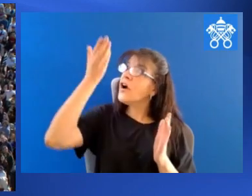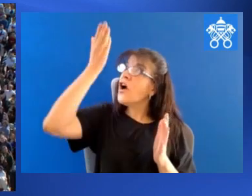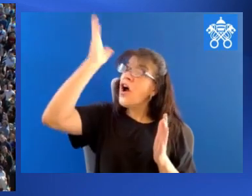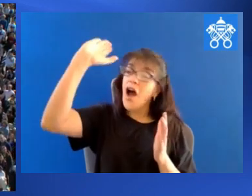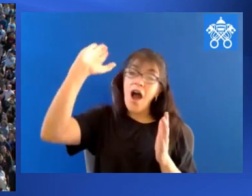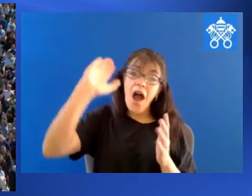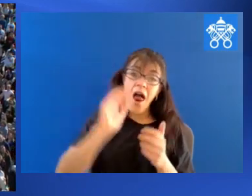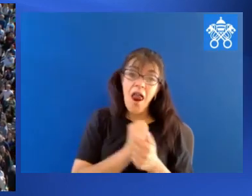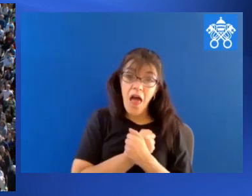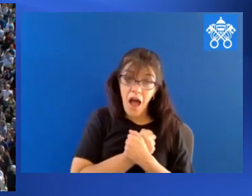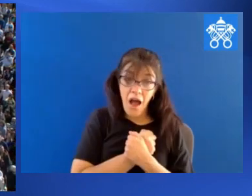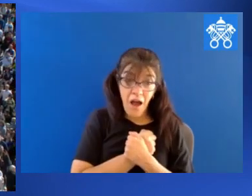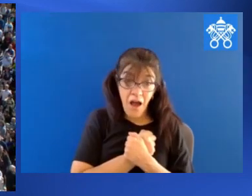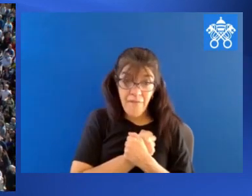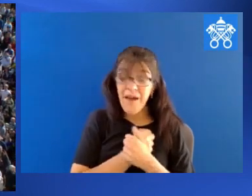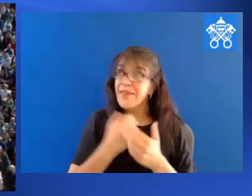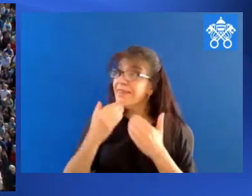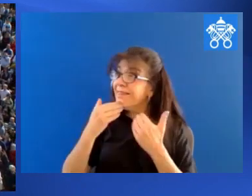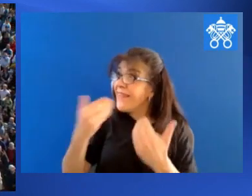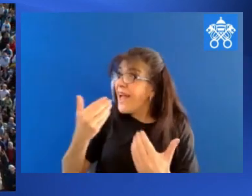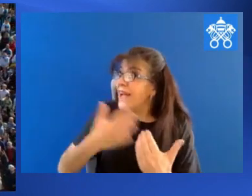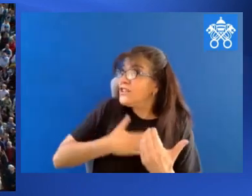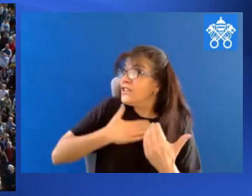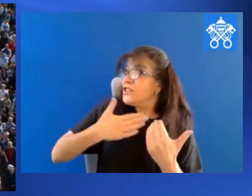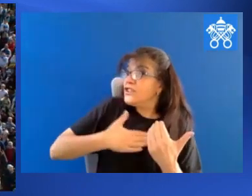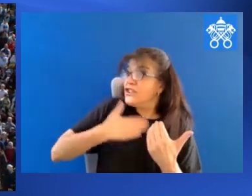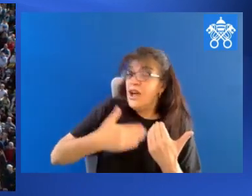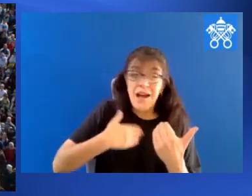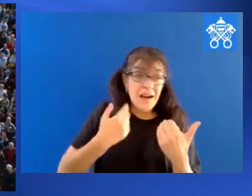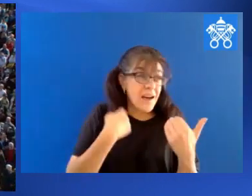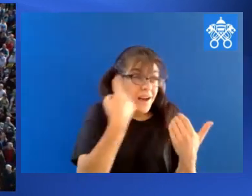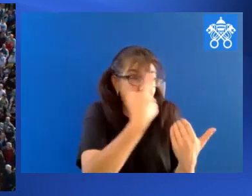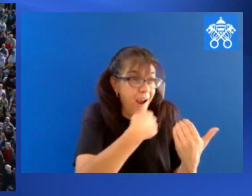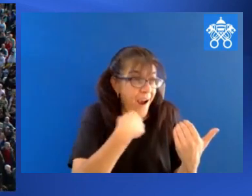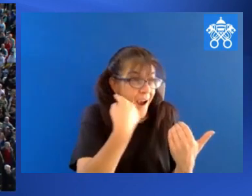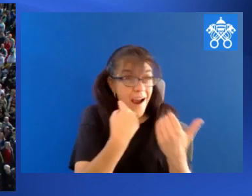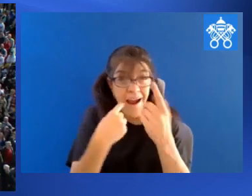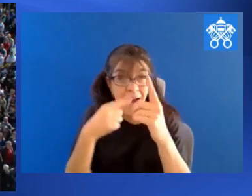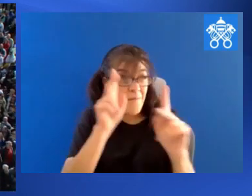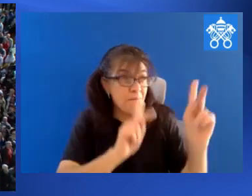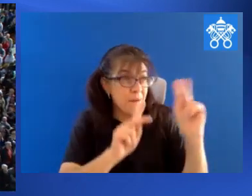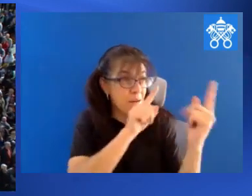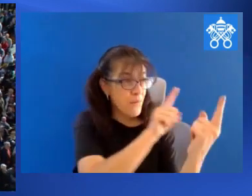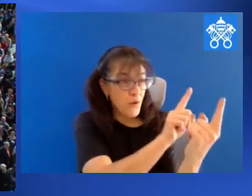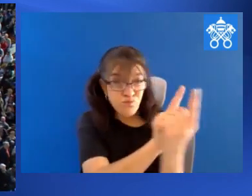we recognize it with joy and gratitude on the faces of the people who love us?